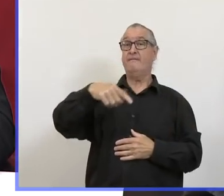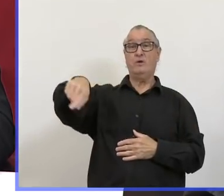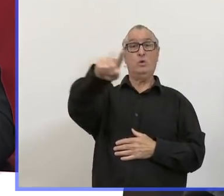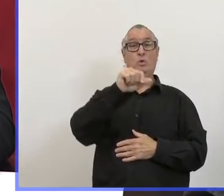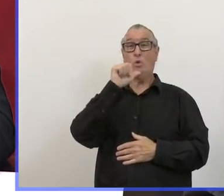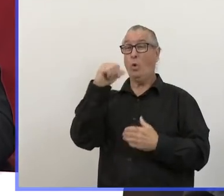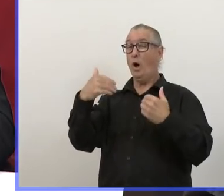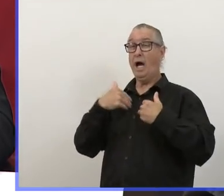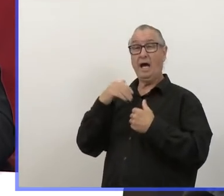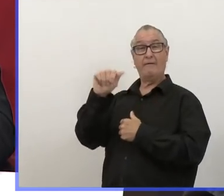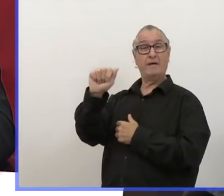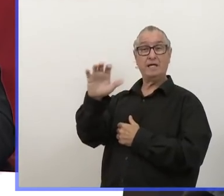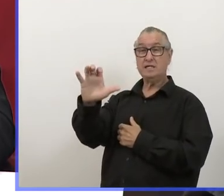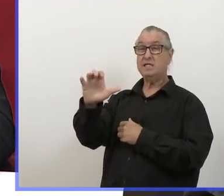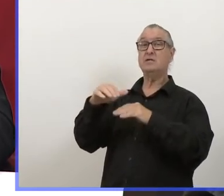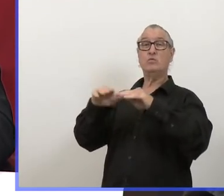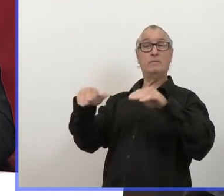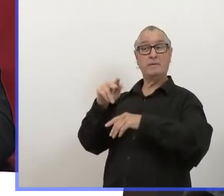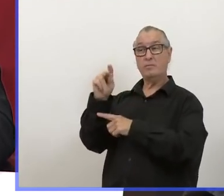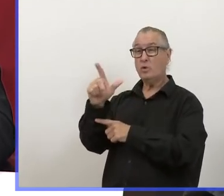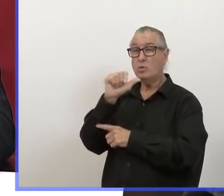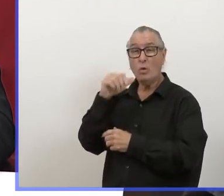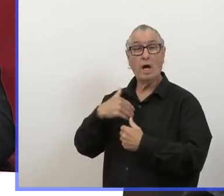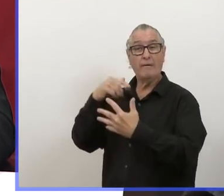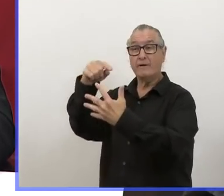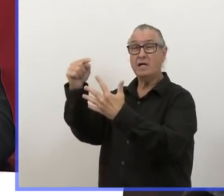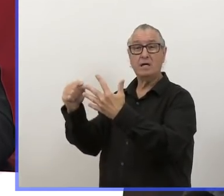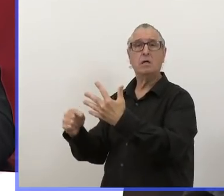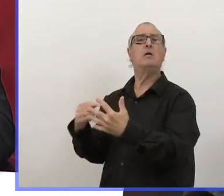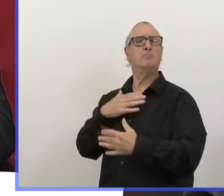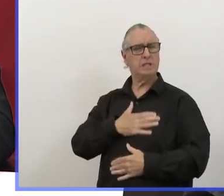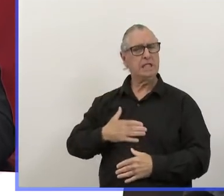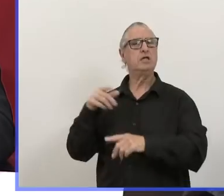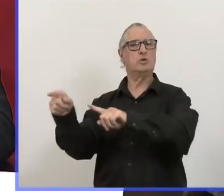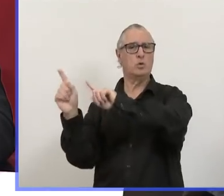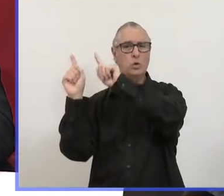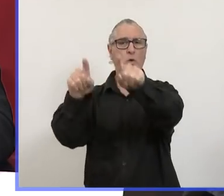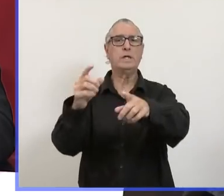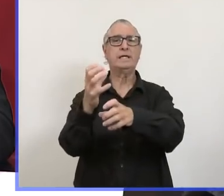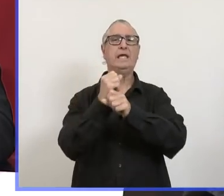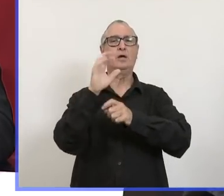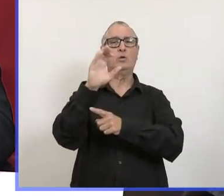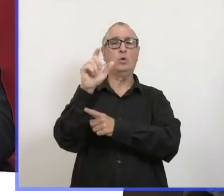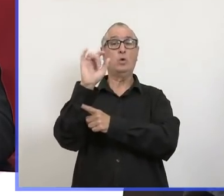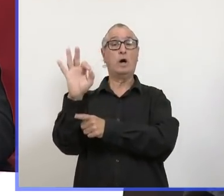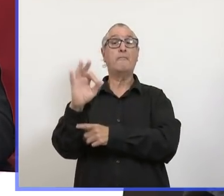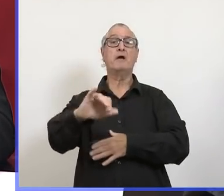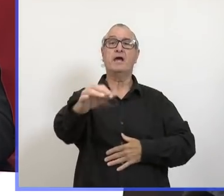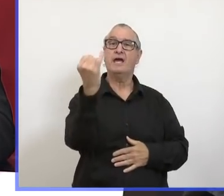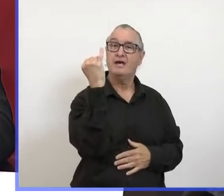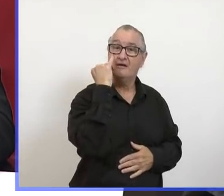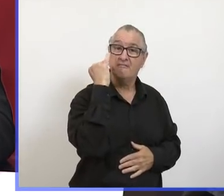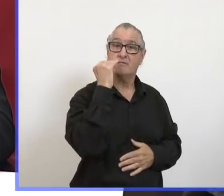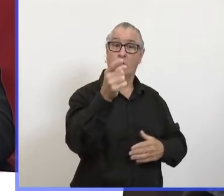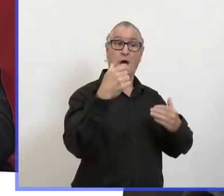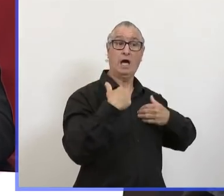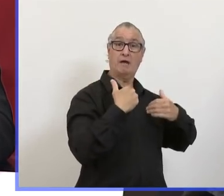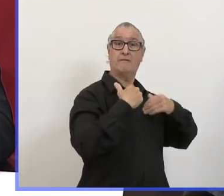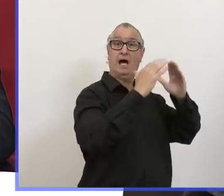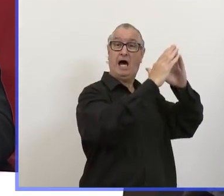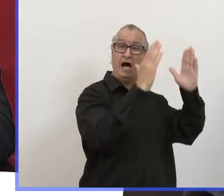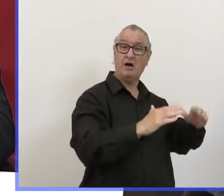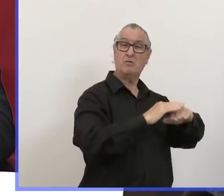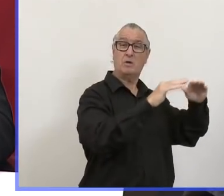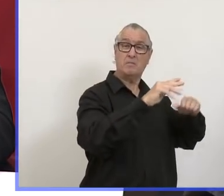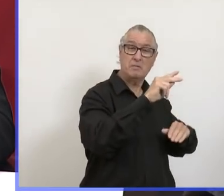sprinkler at home, the community pool or splash pads are not to be used as a family outing. Restrictions on gatherings and interactions